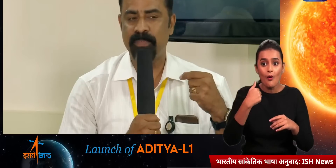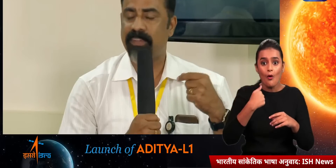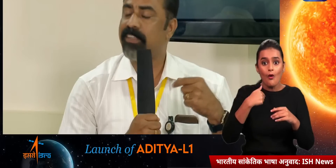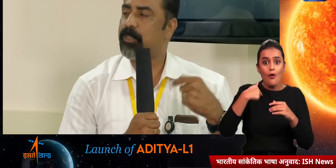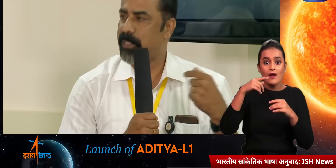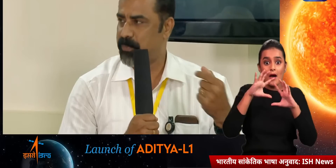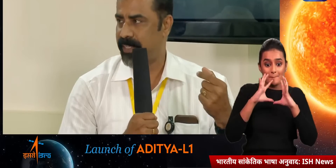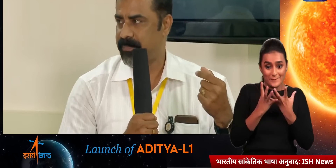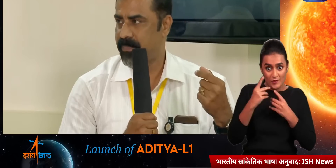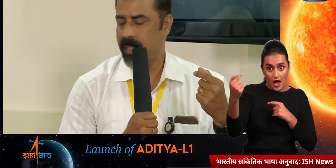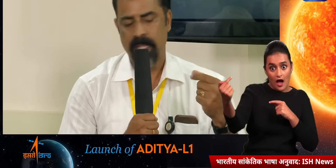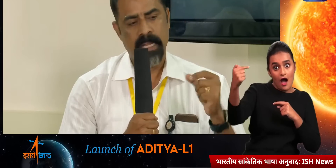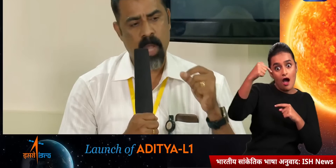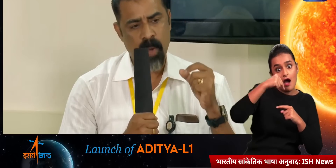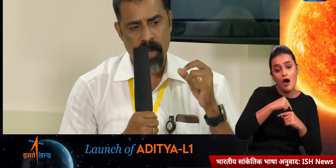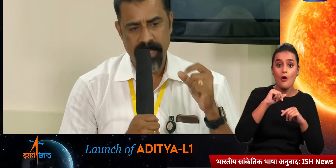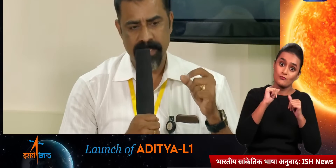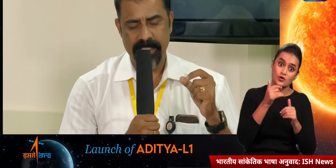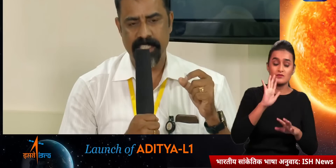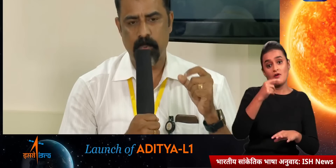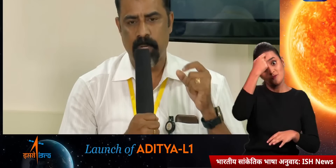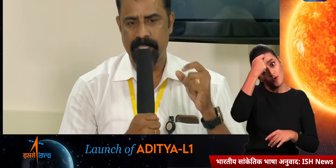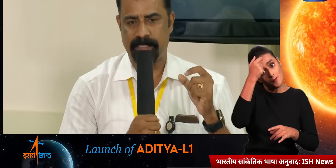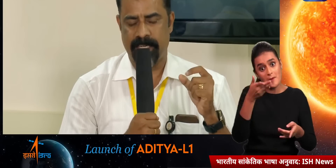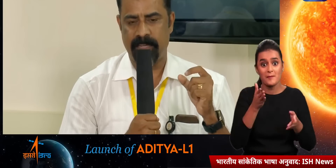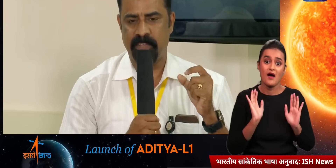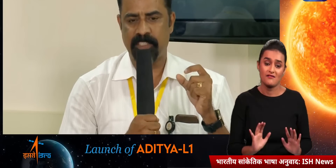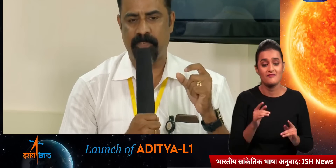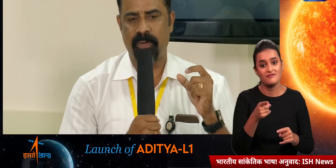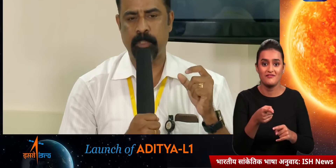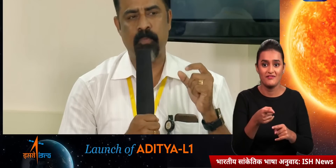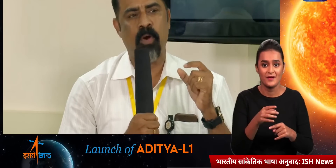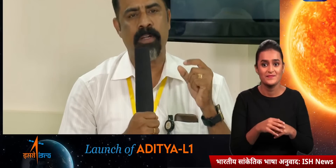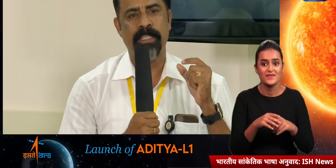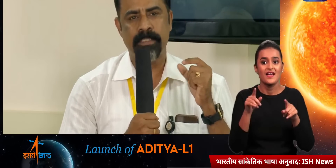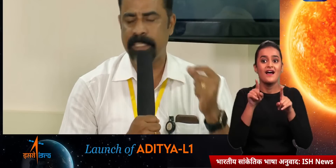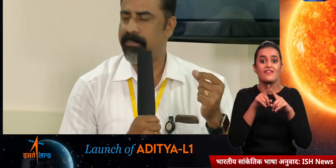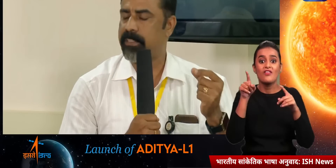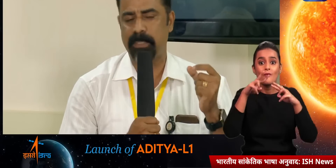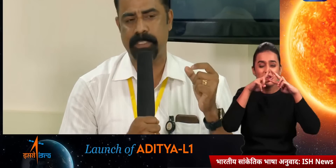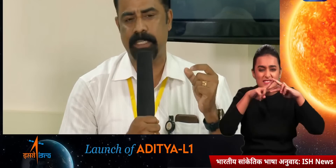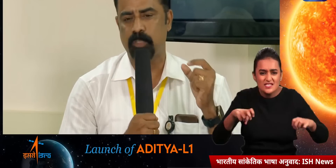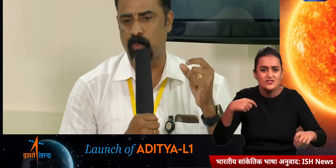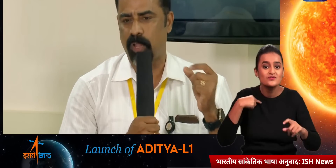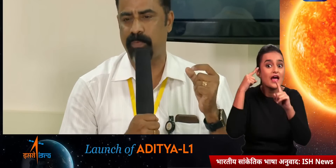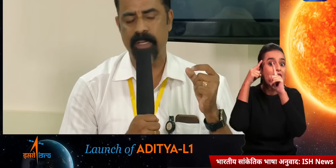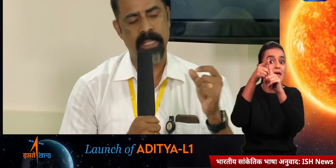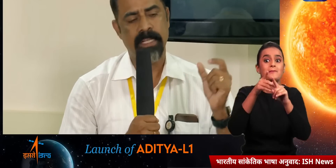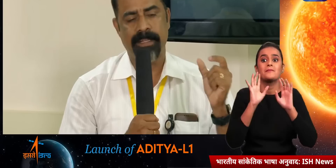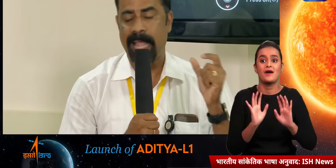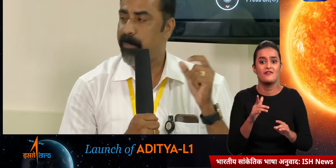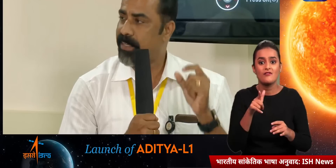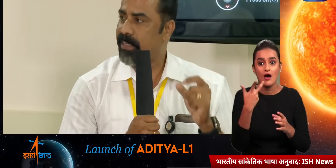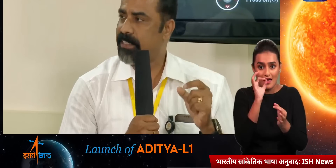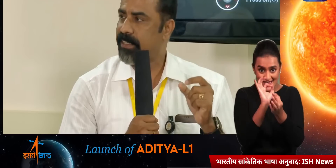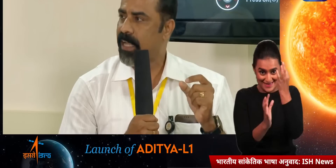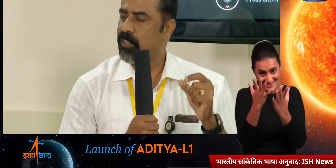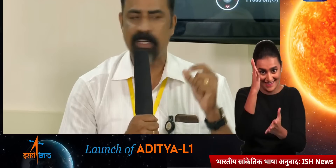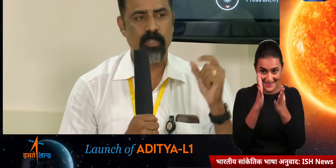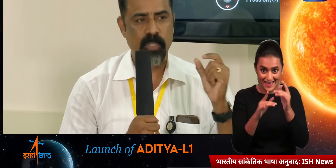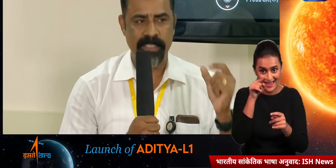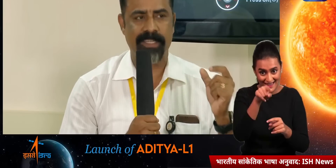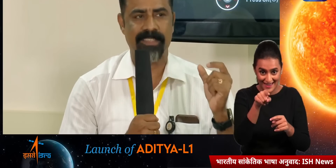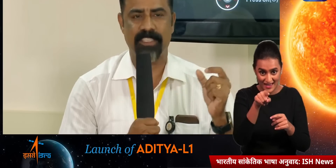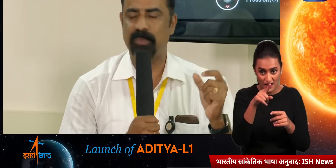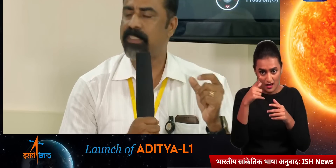That's what we call the space weather. Now, our intention is to understand, first of all, actually what these effects, basically the solar wind, in the ambient condition as